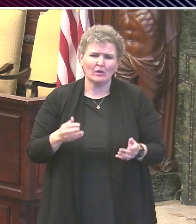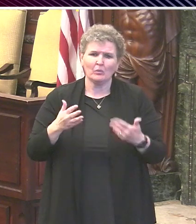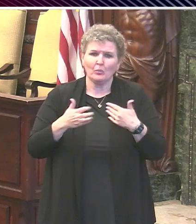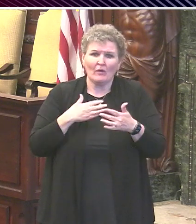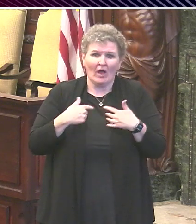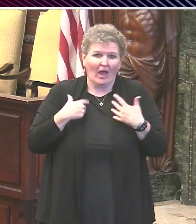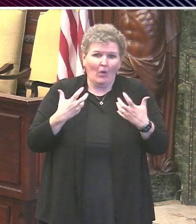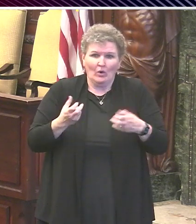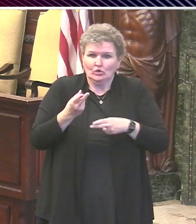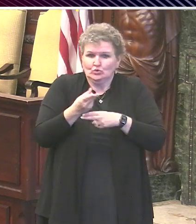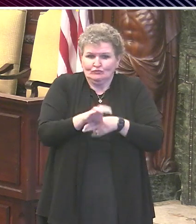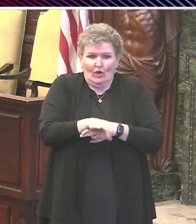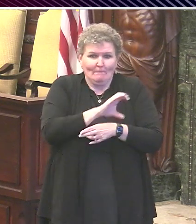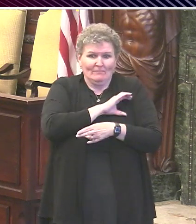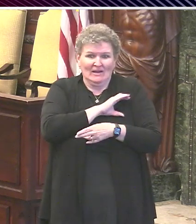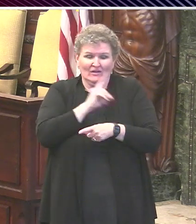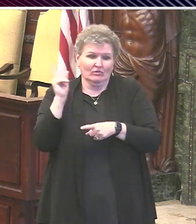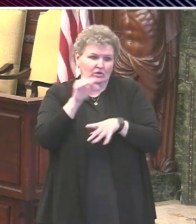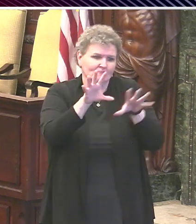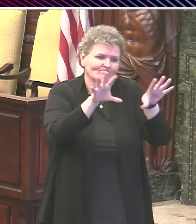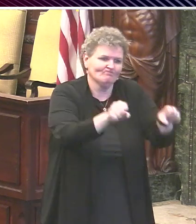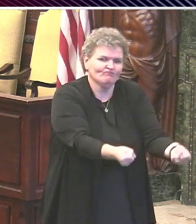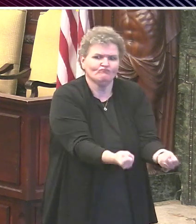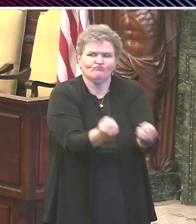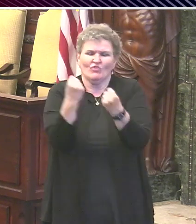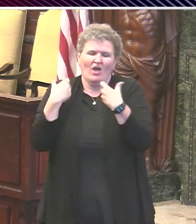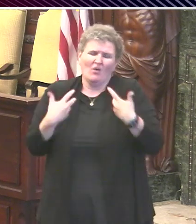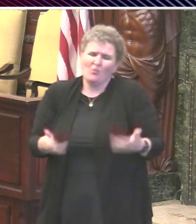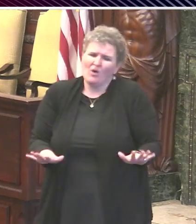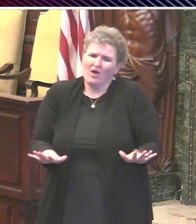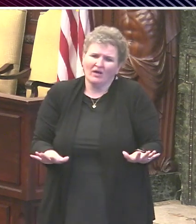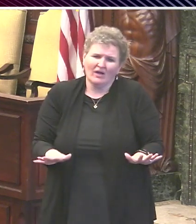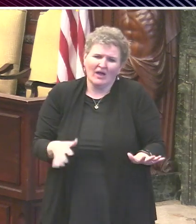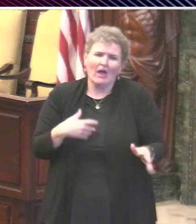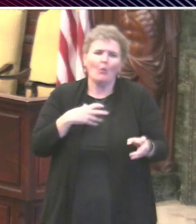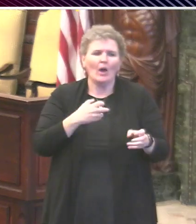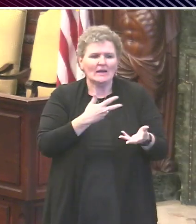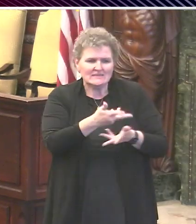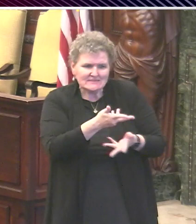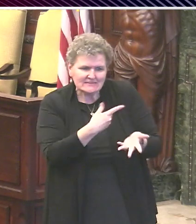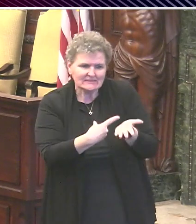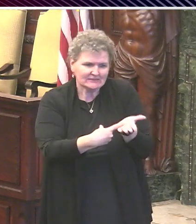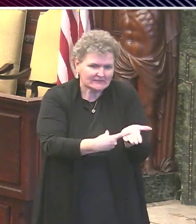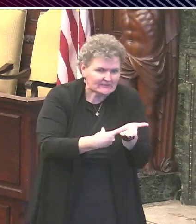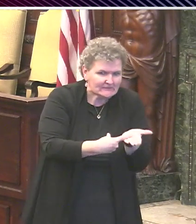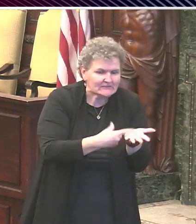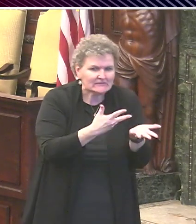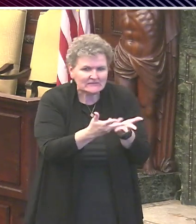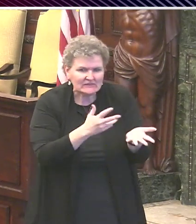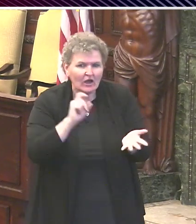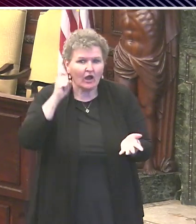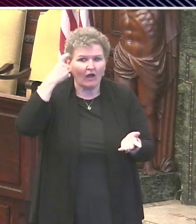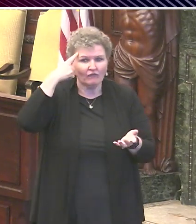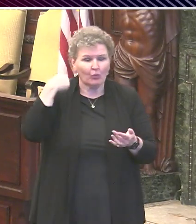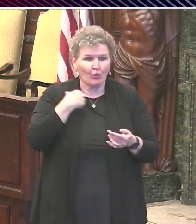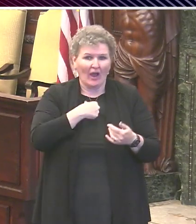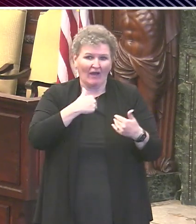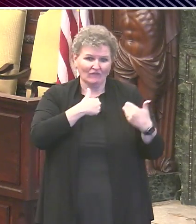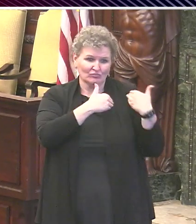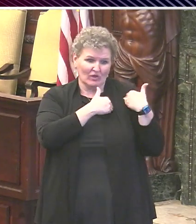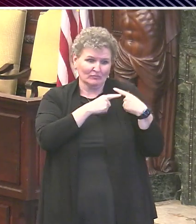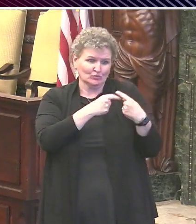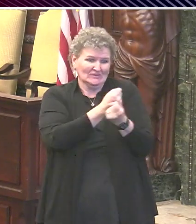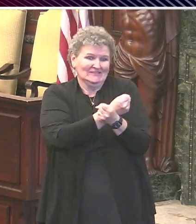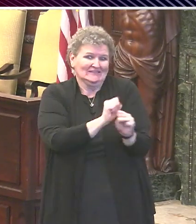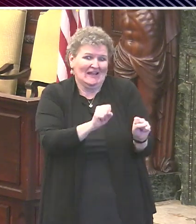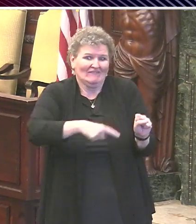any situation. But at some point in time, the government has a responsibility to make things safe and to make things